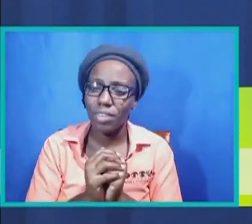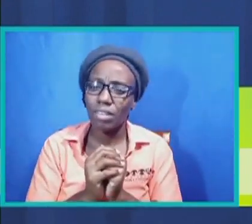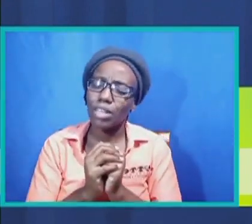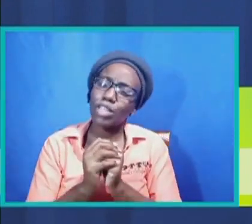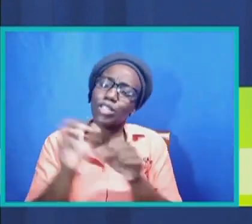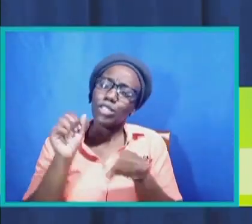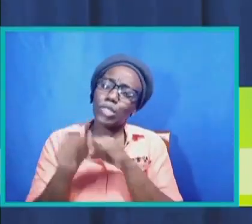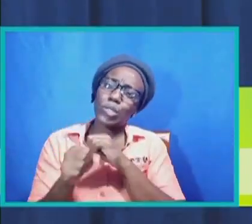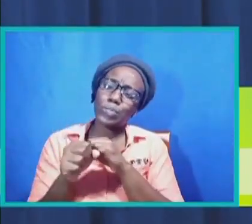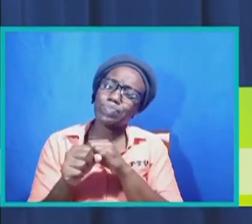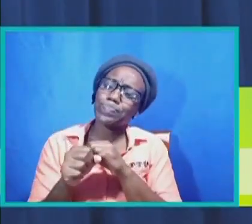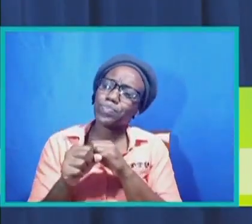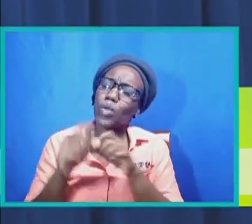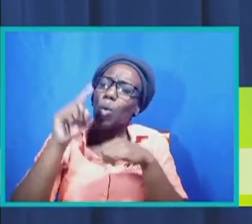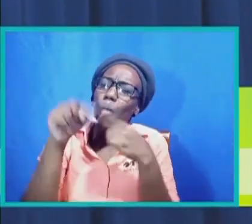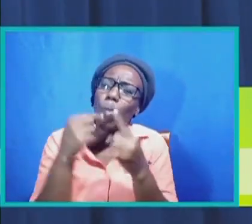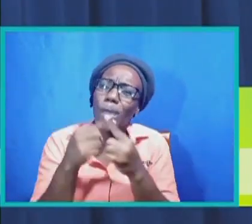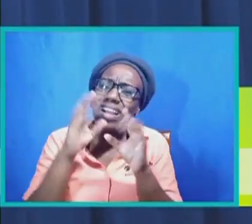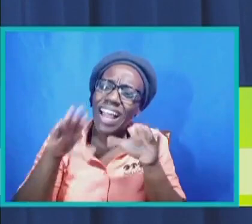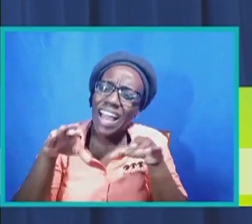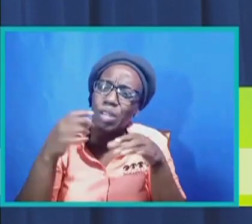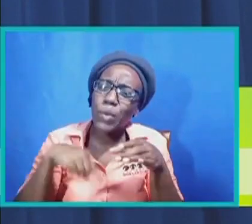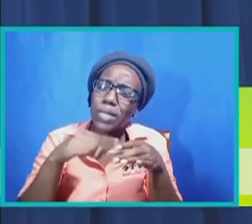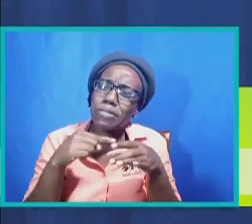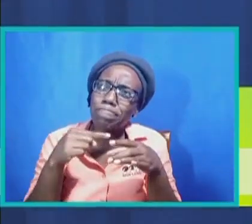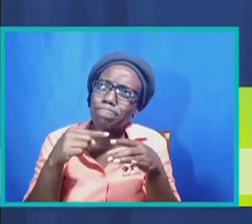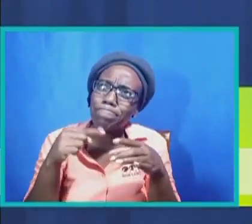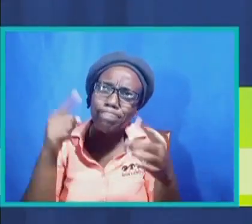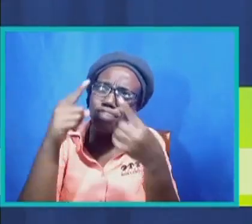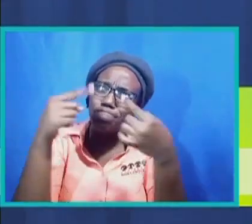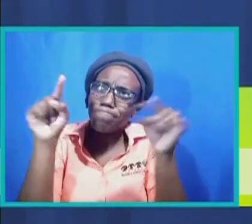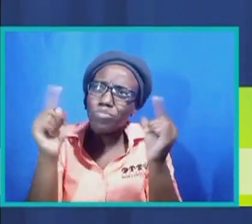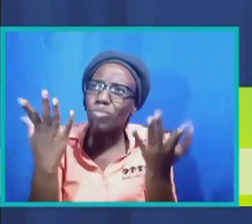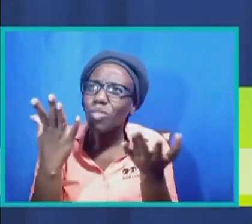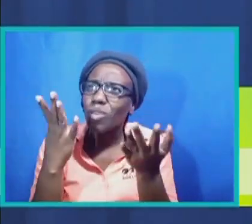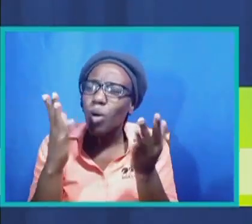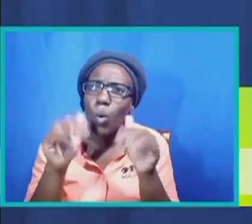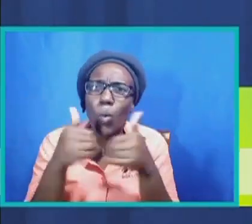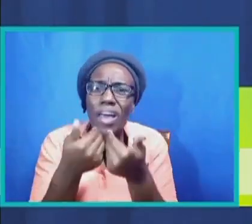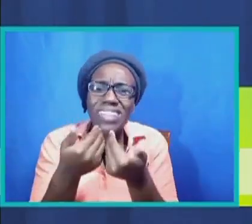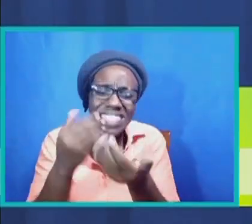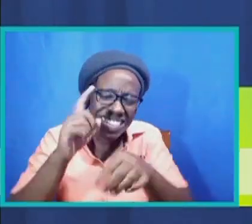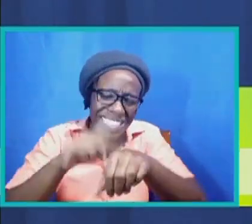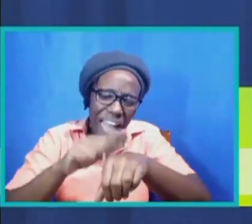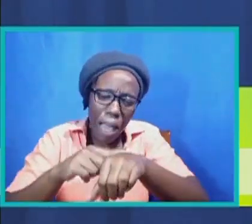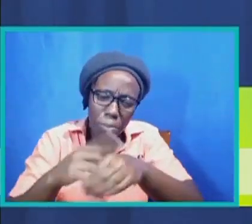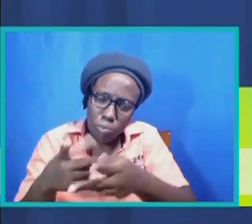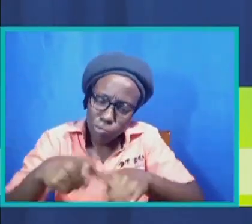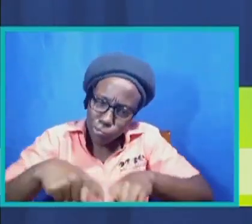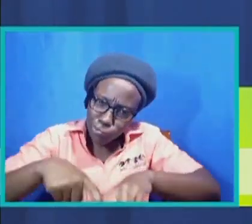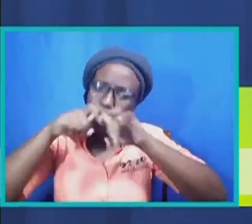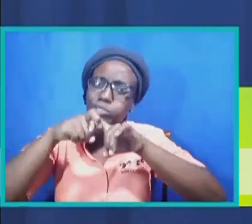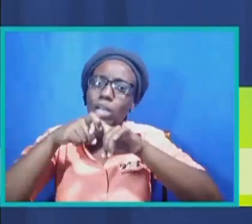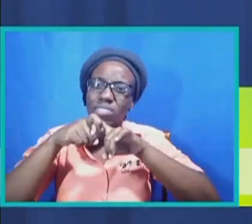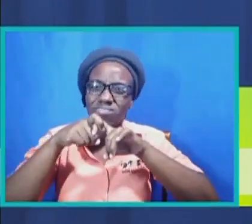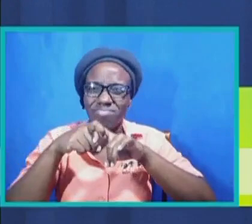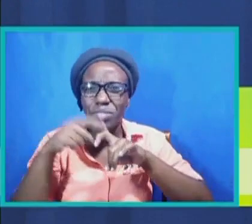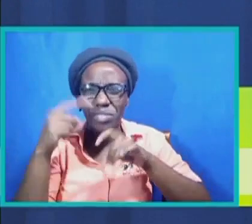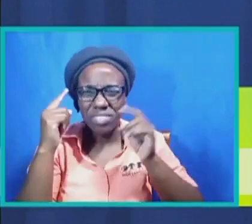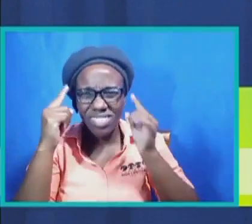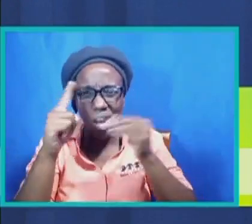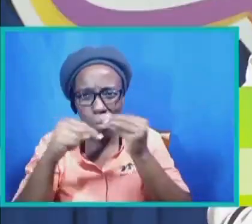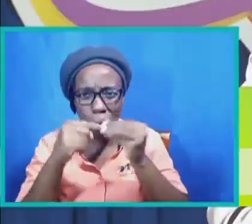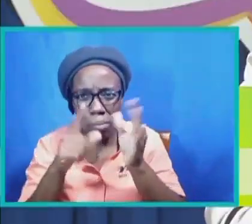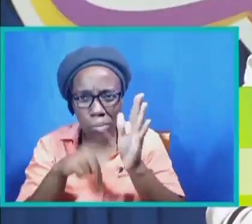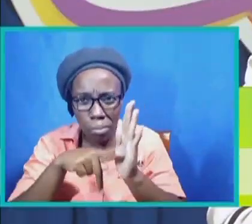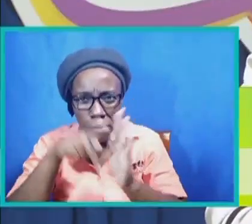is it that we are able to do more work on the front end? When do we carve out that time in a policy manner, as opposed to just